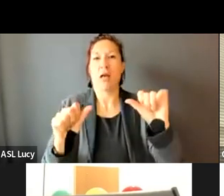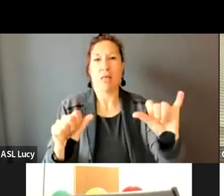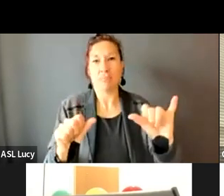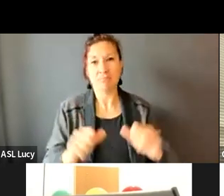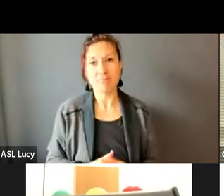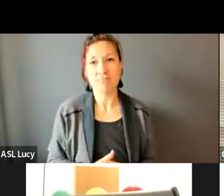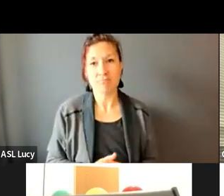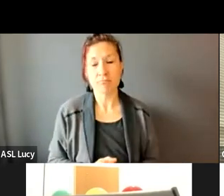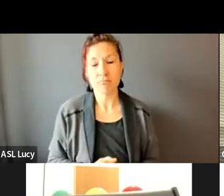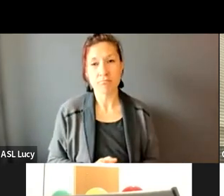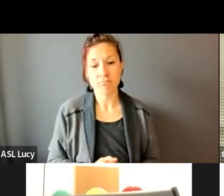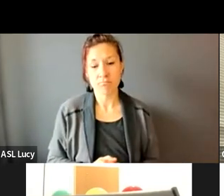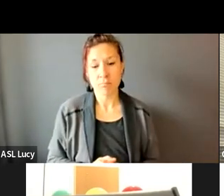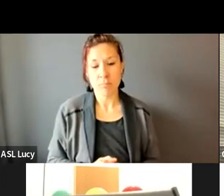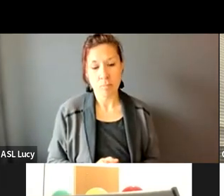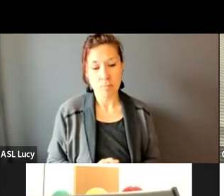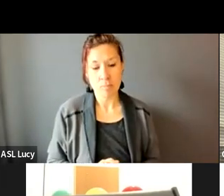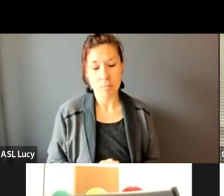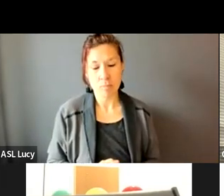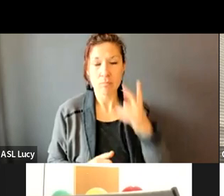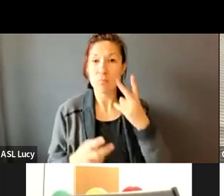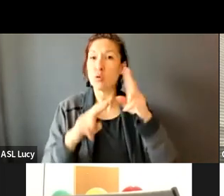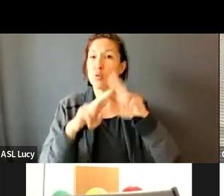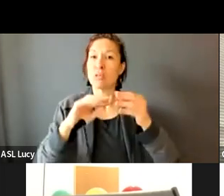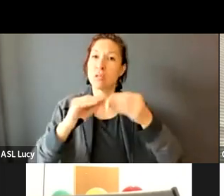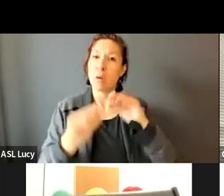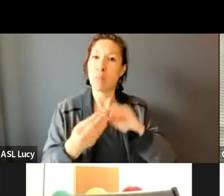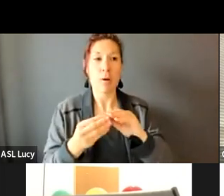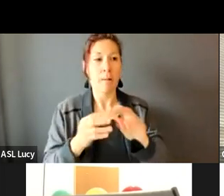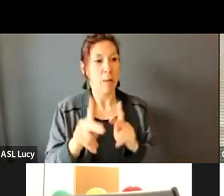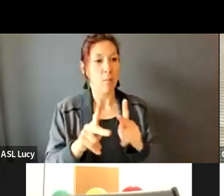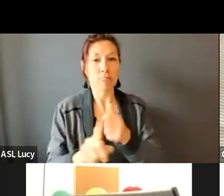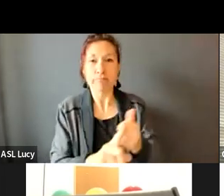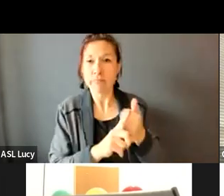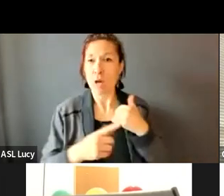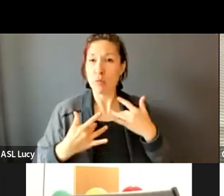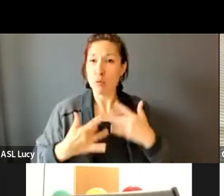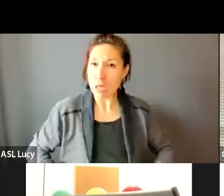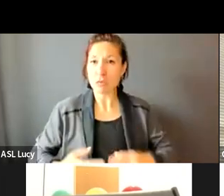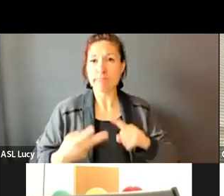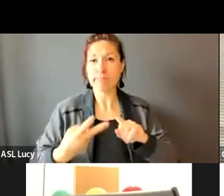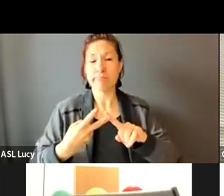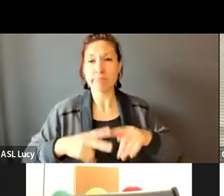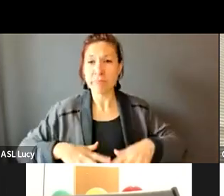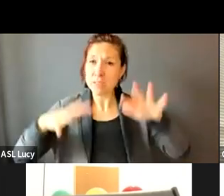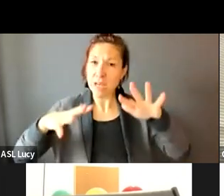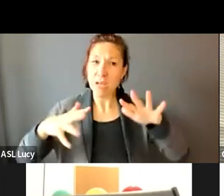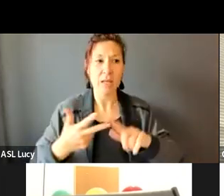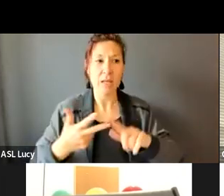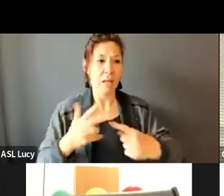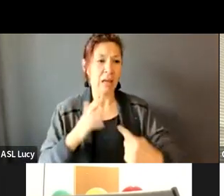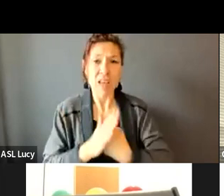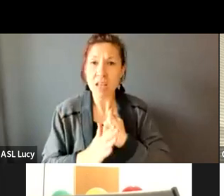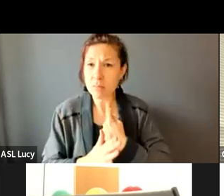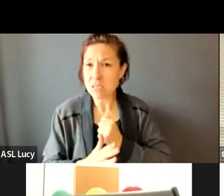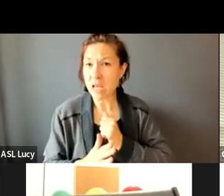mental health of depression anxiety um you know again thought of suicide or acts uh you know intentional acts